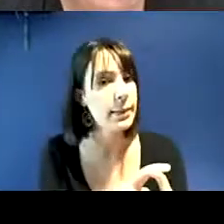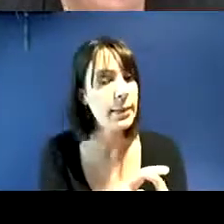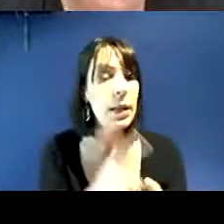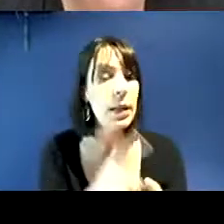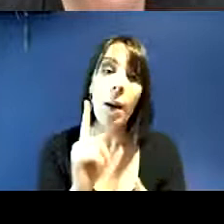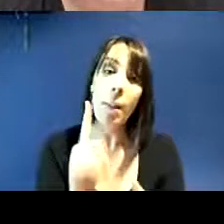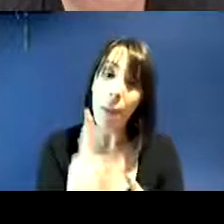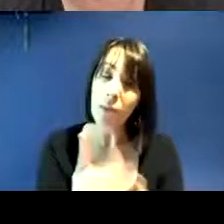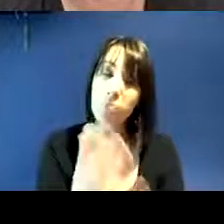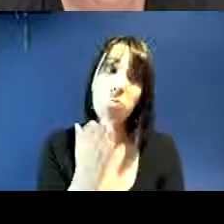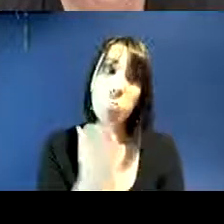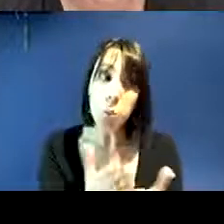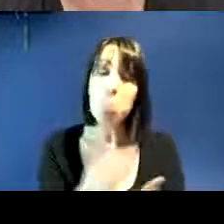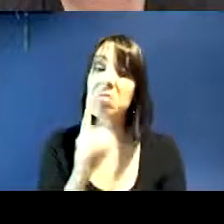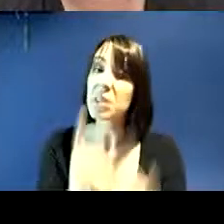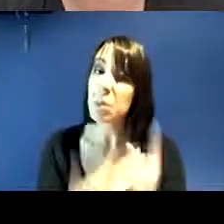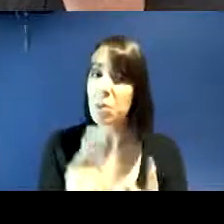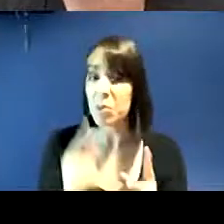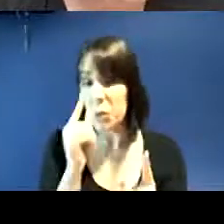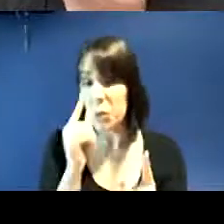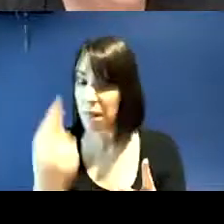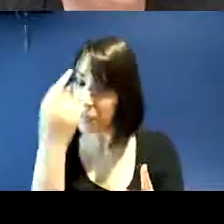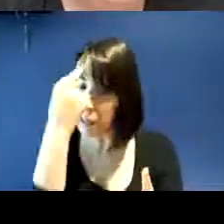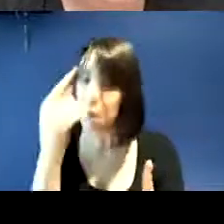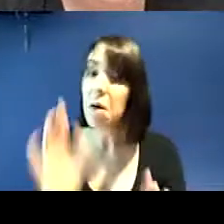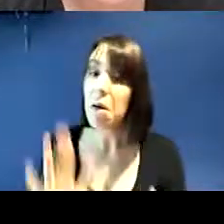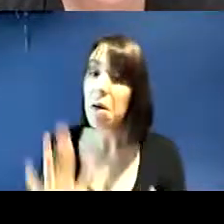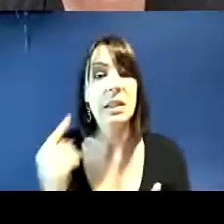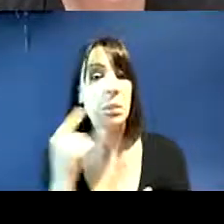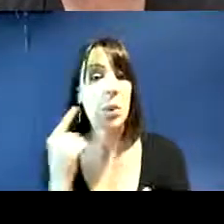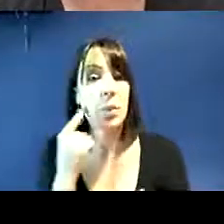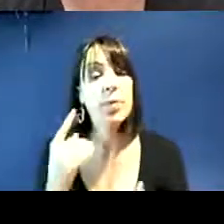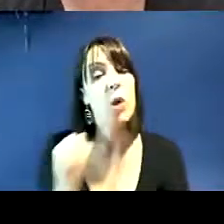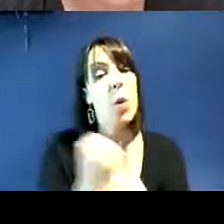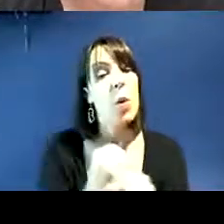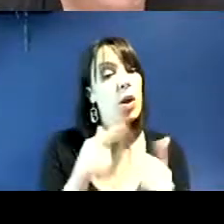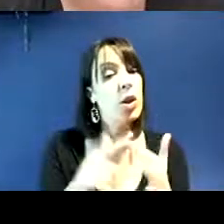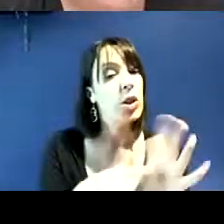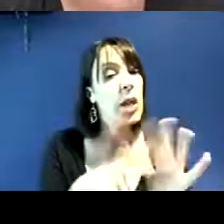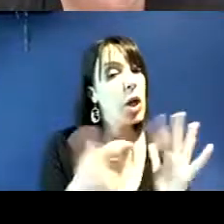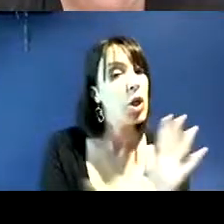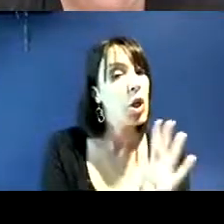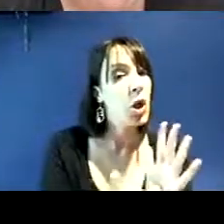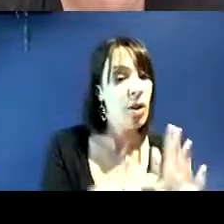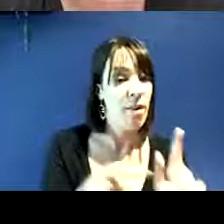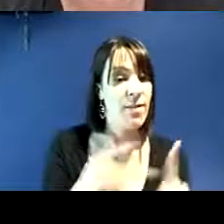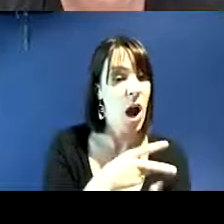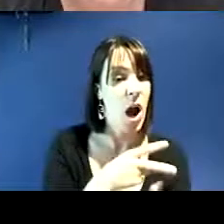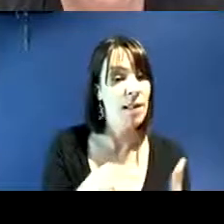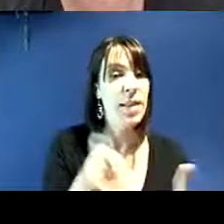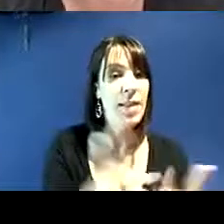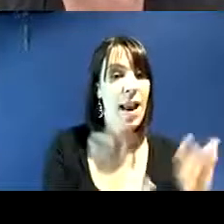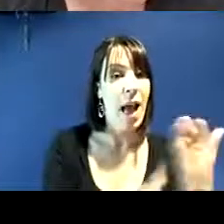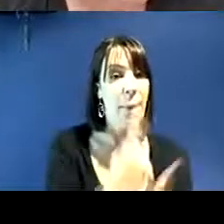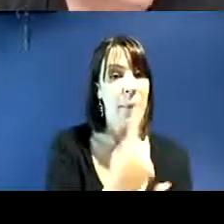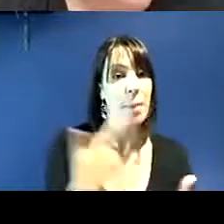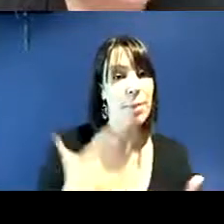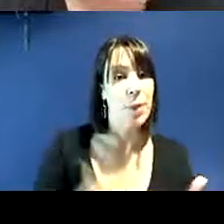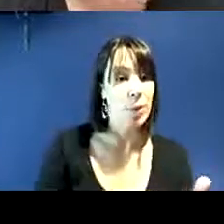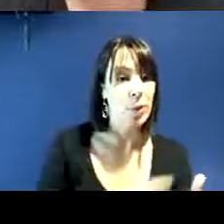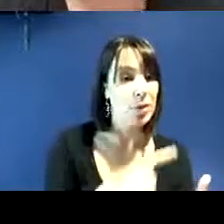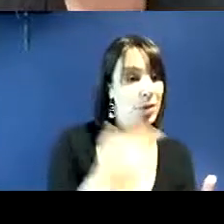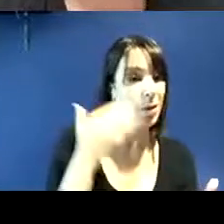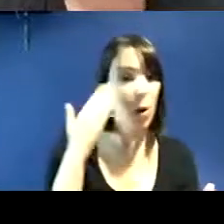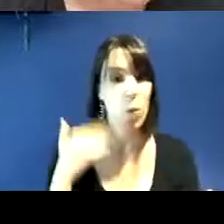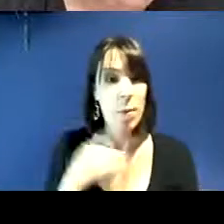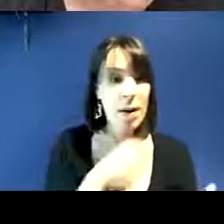surface. Gender-based violence is rooted in gender inequality, and disability-based violence is rooted in disability inequality.